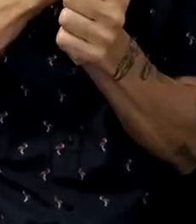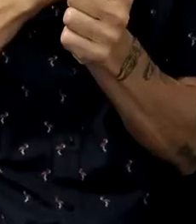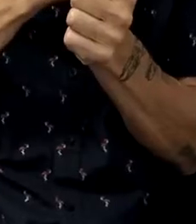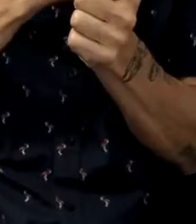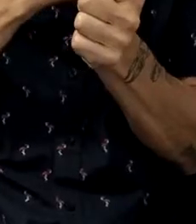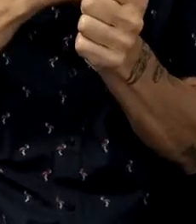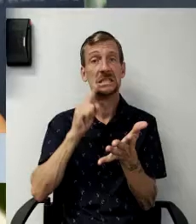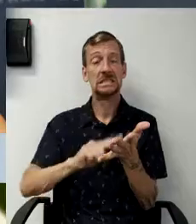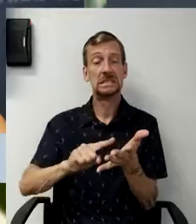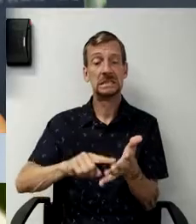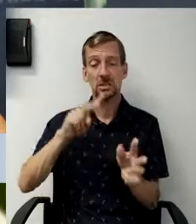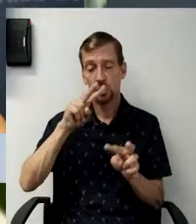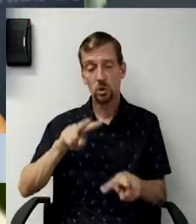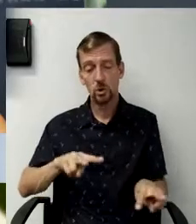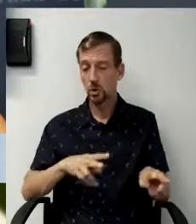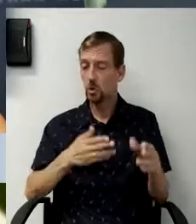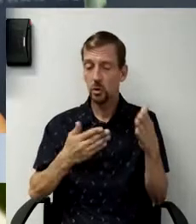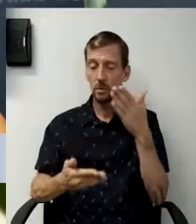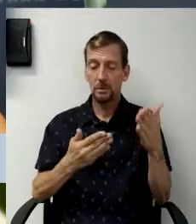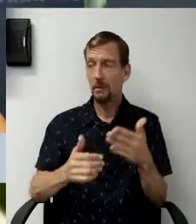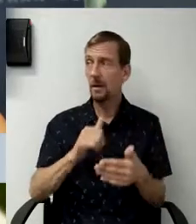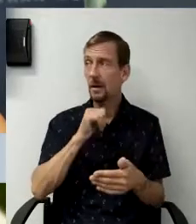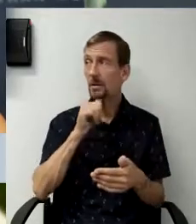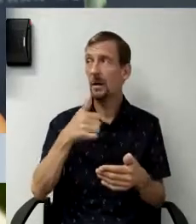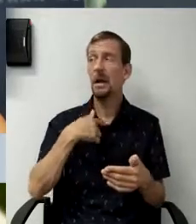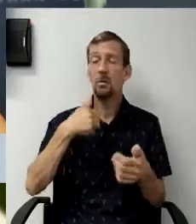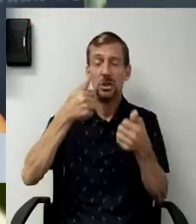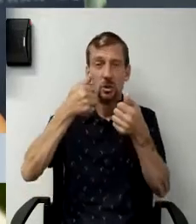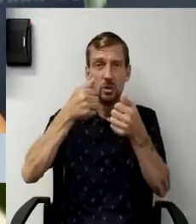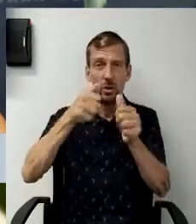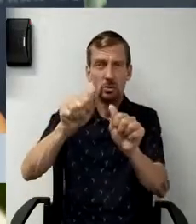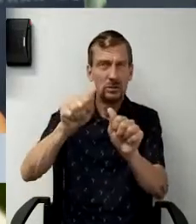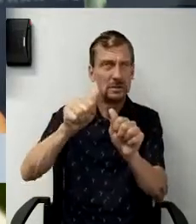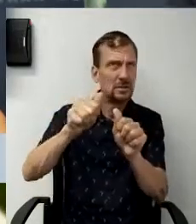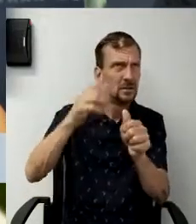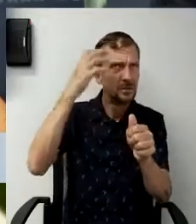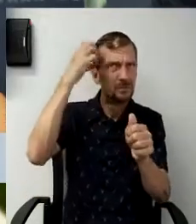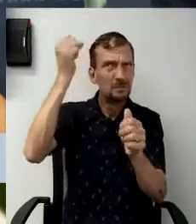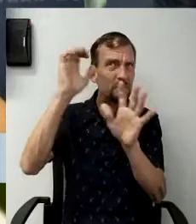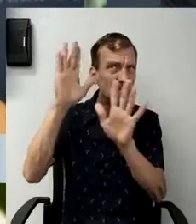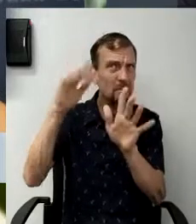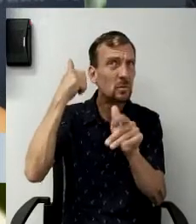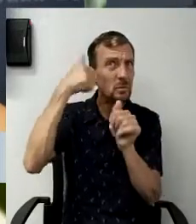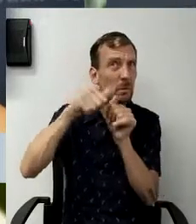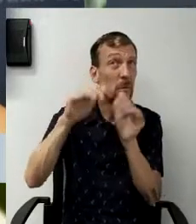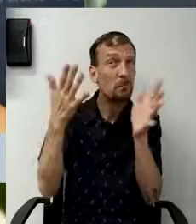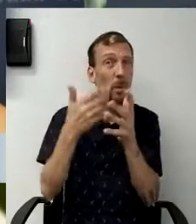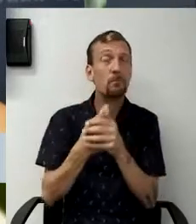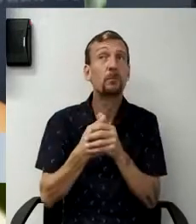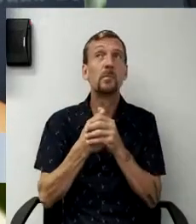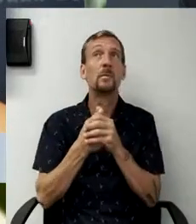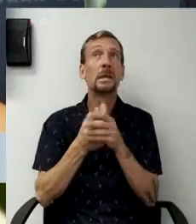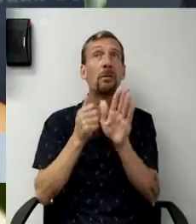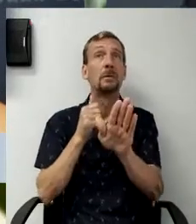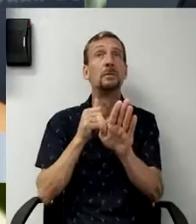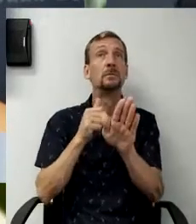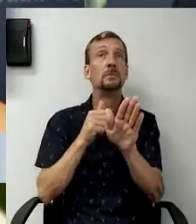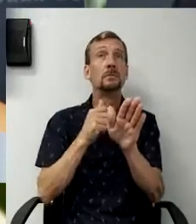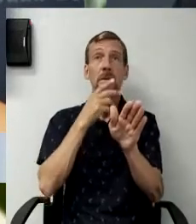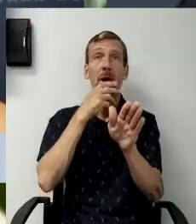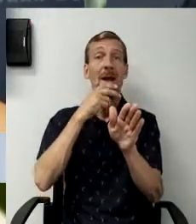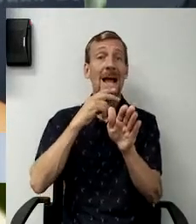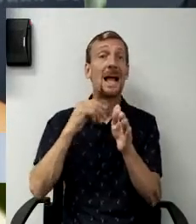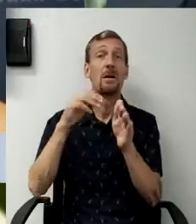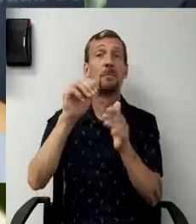I probably didn't, so I'm going to have to try to remember it off the top of my head. So, Anu Banerjee, who